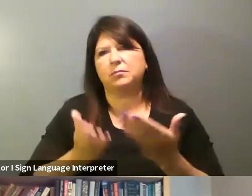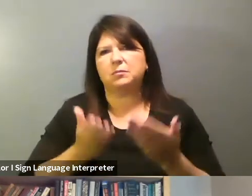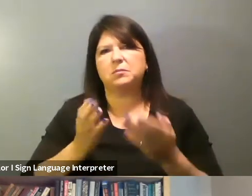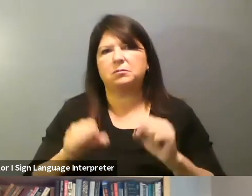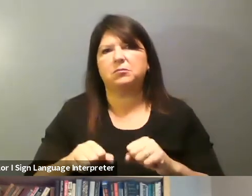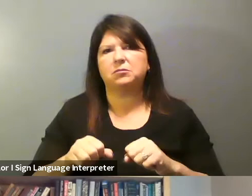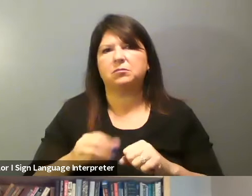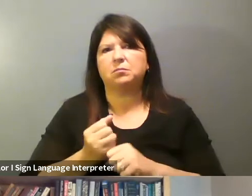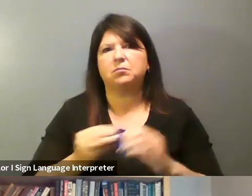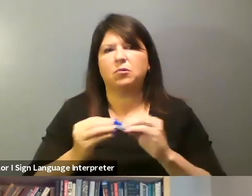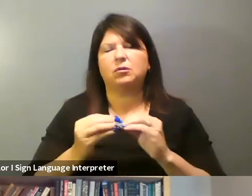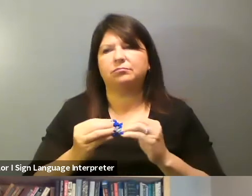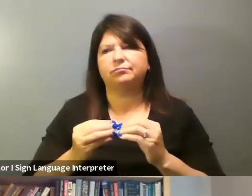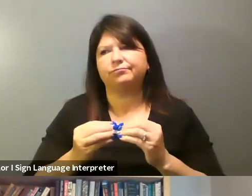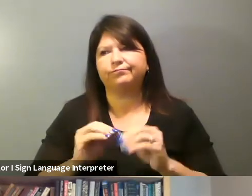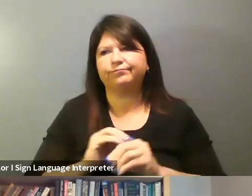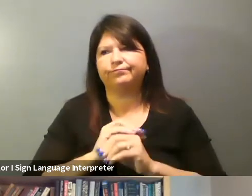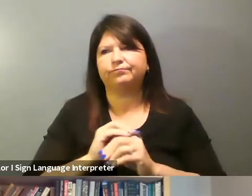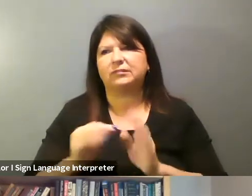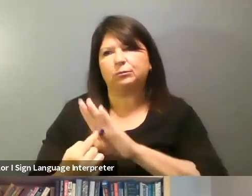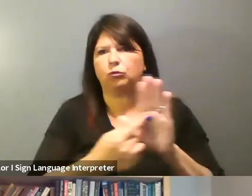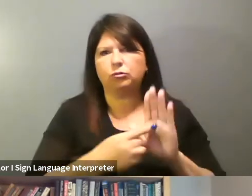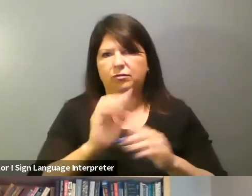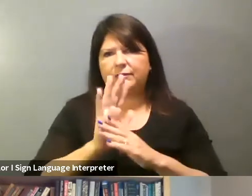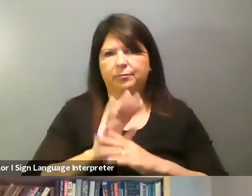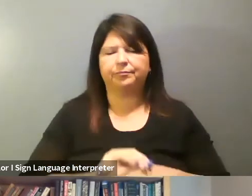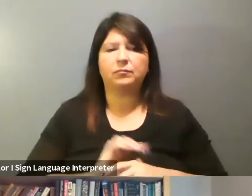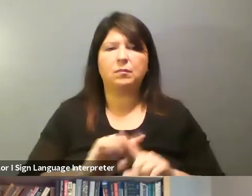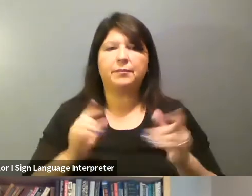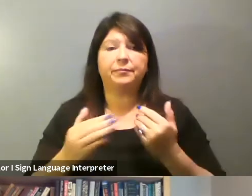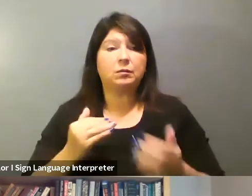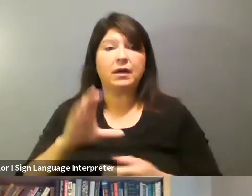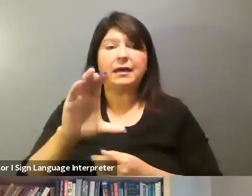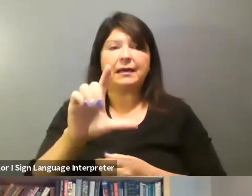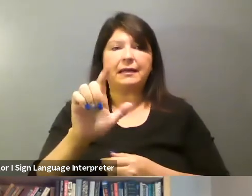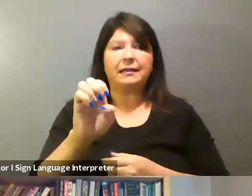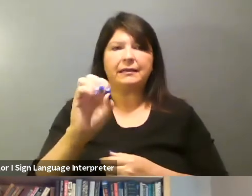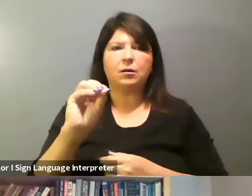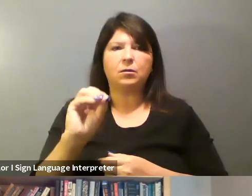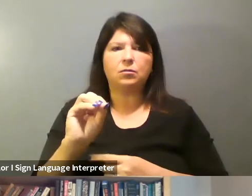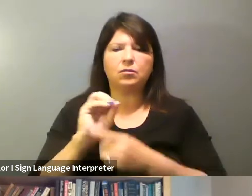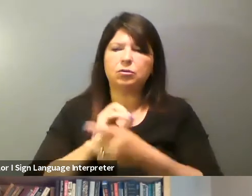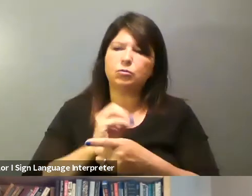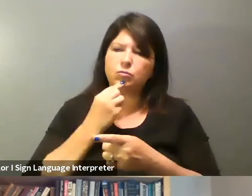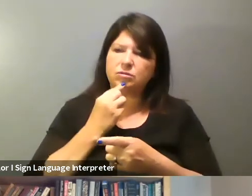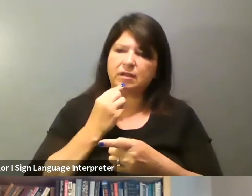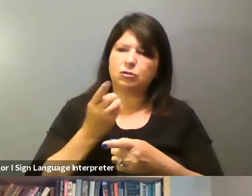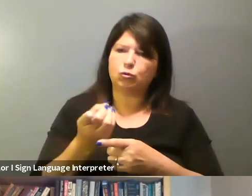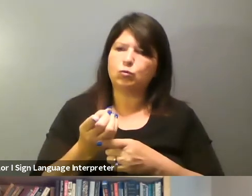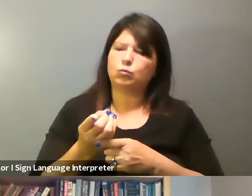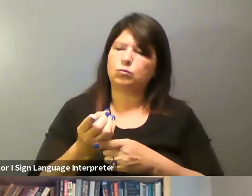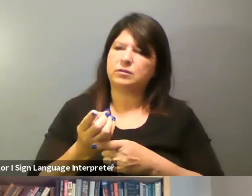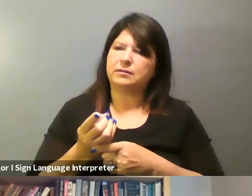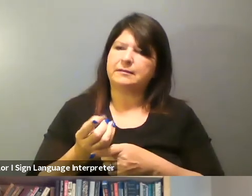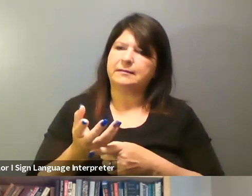with this, and one thing that you said in this film was that you said you demanded free and quality health care